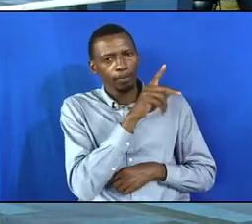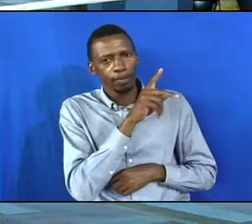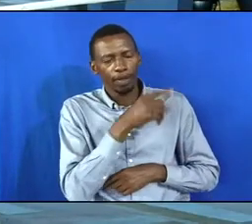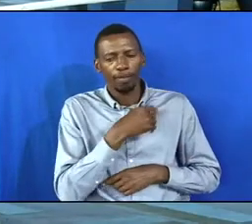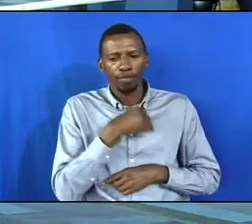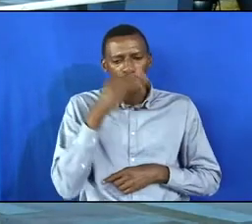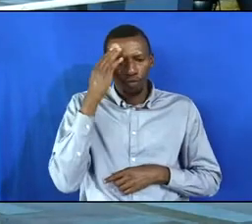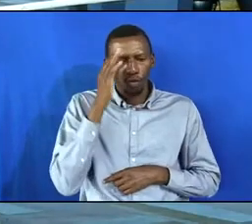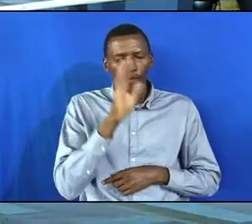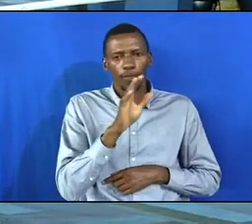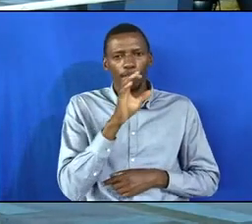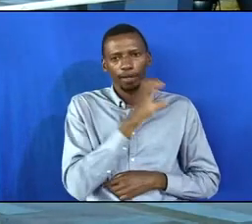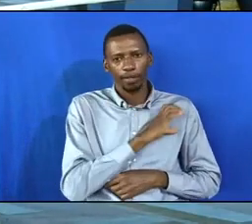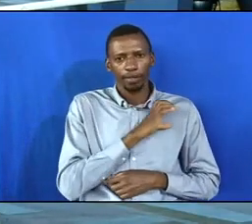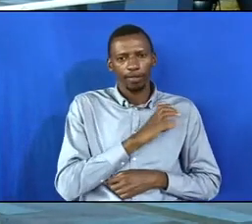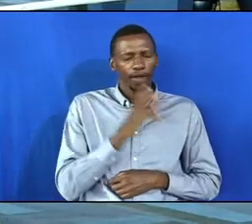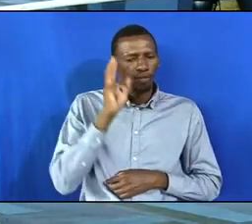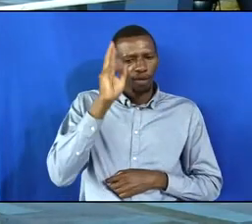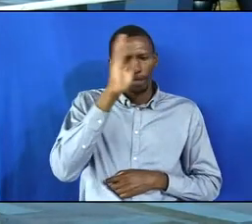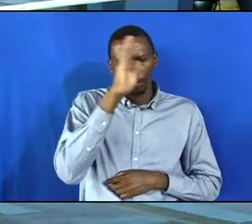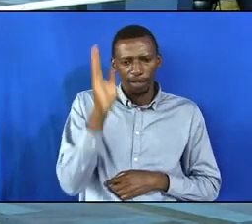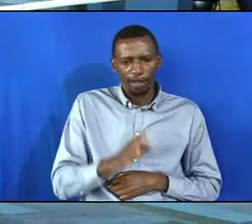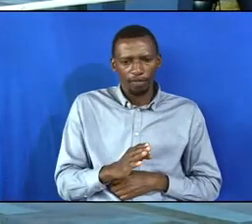he will never turn me away.